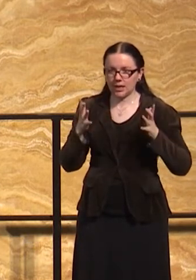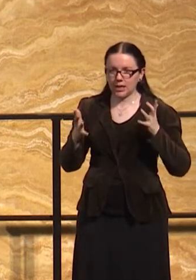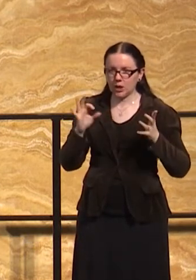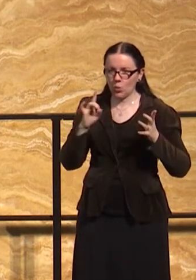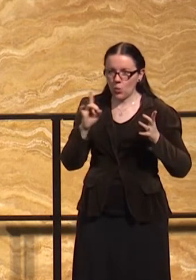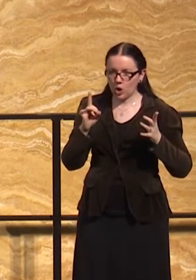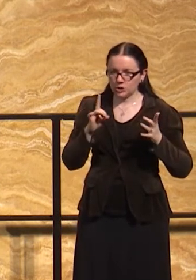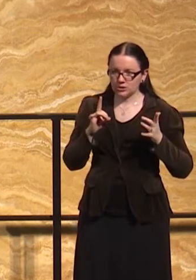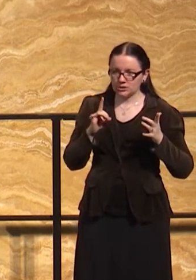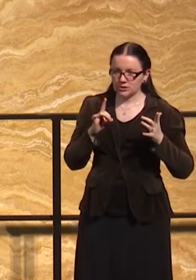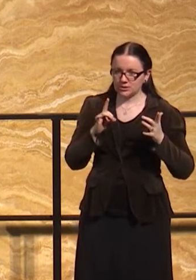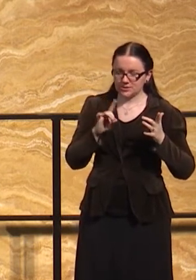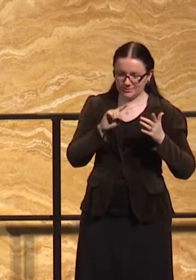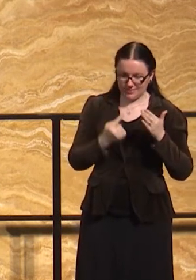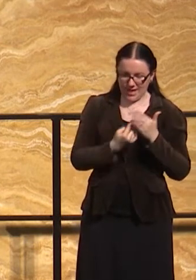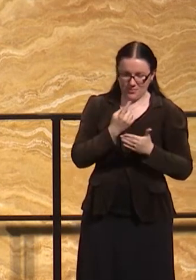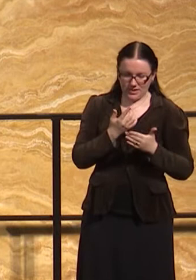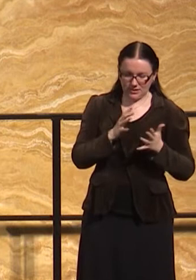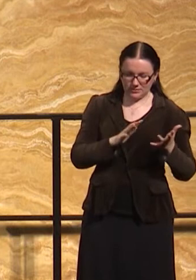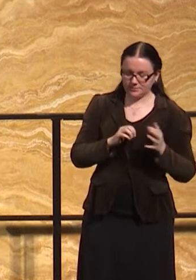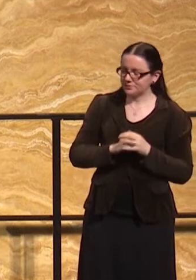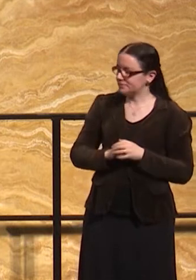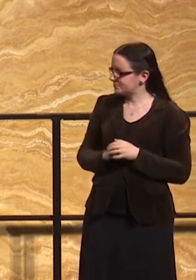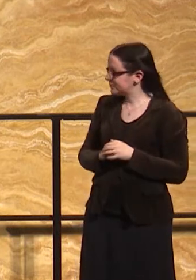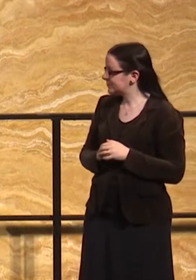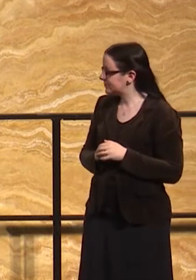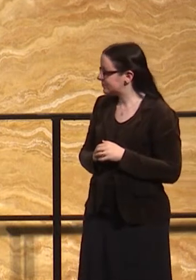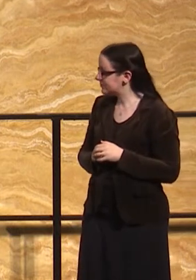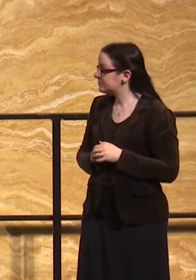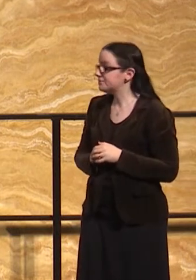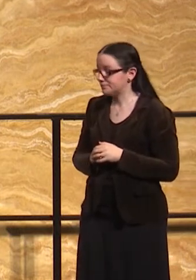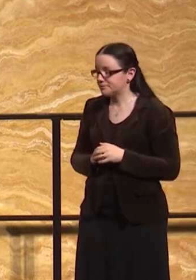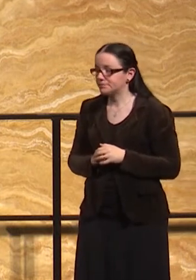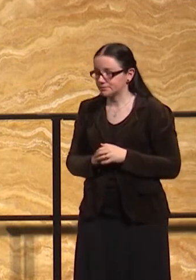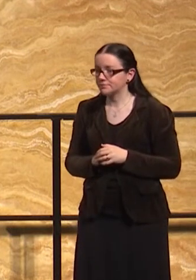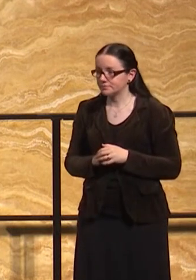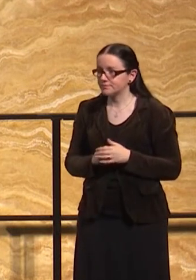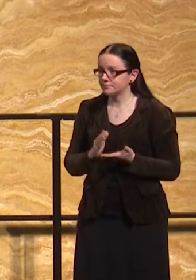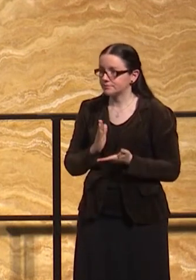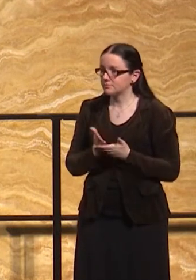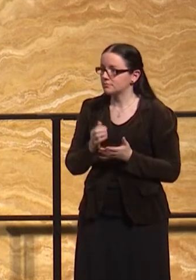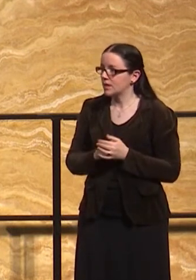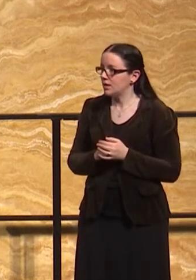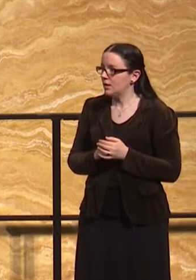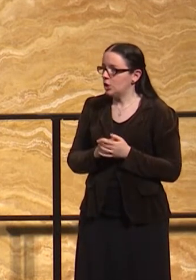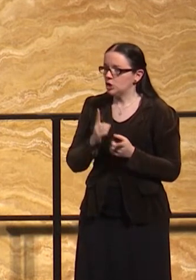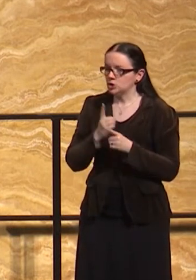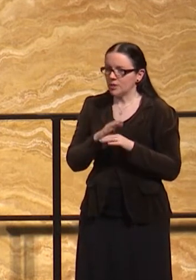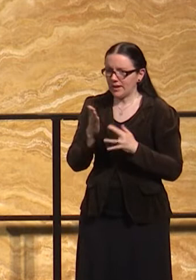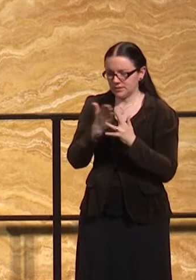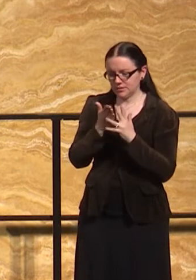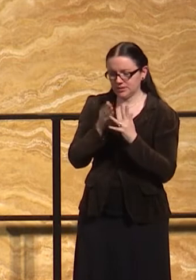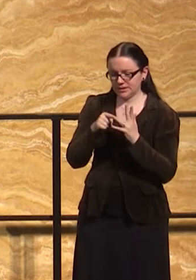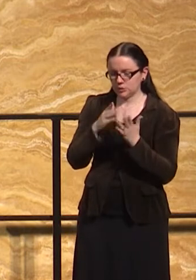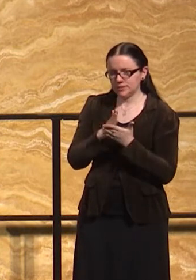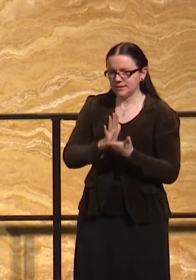the unruliness that's unfolding. No, absolutely. I think talking about the in-betweens is